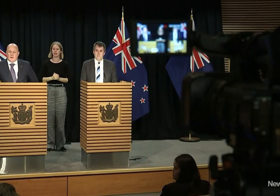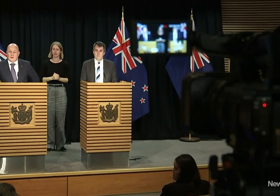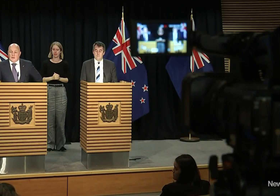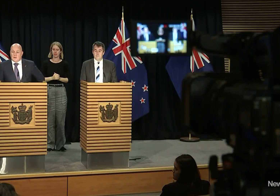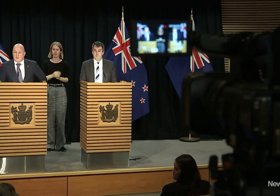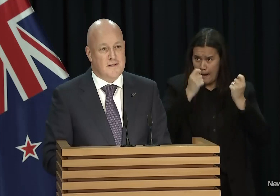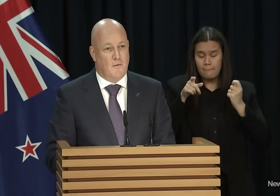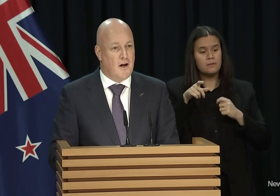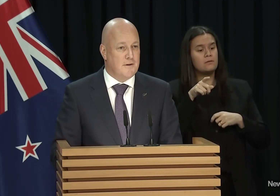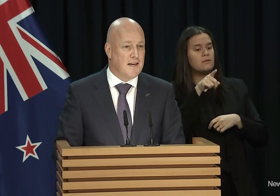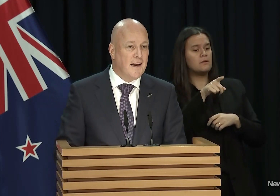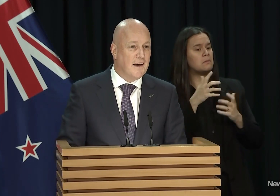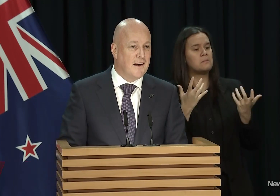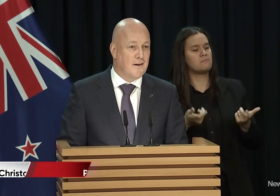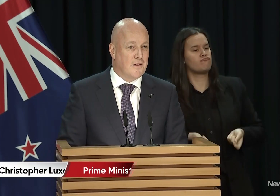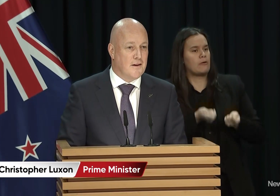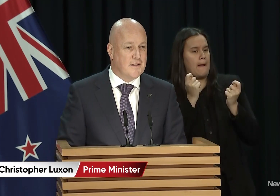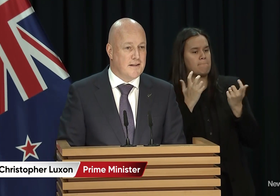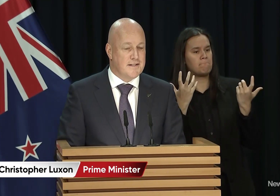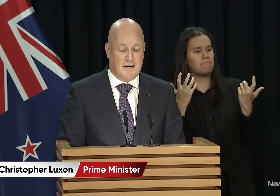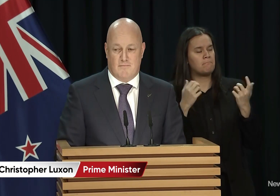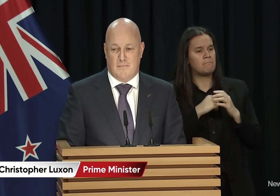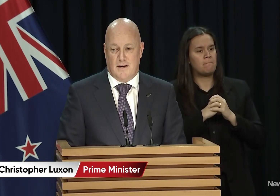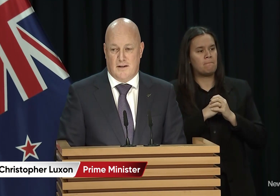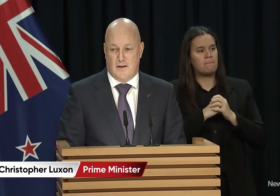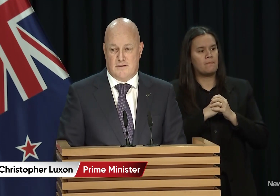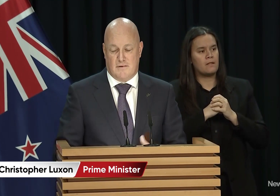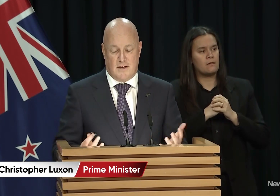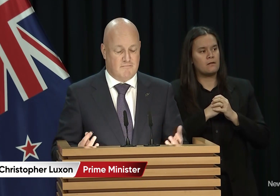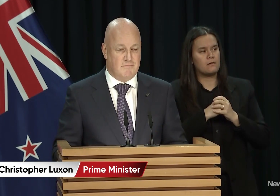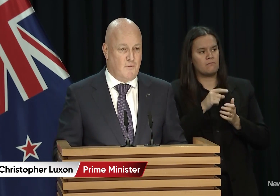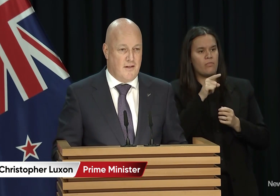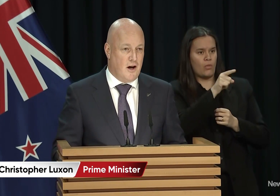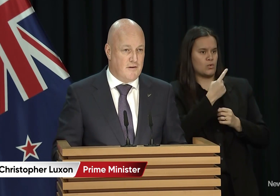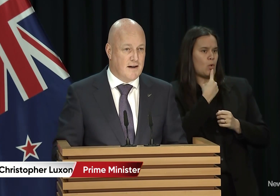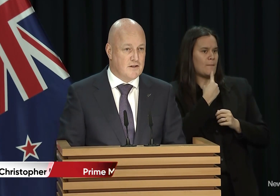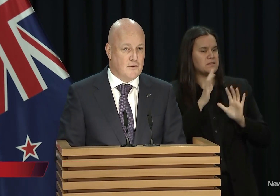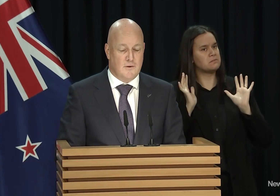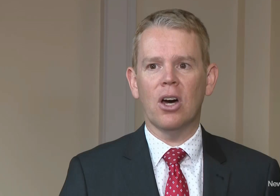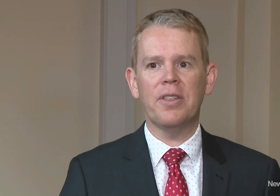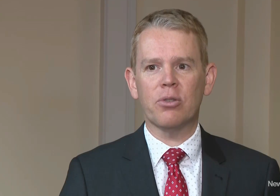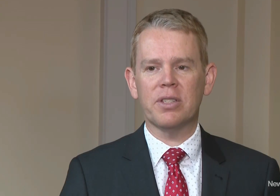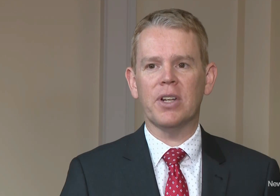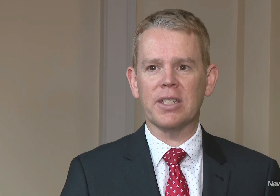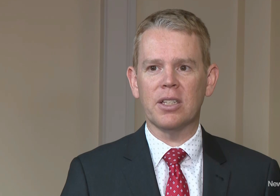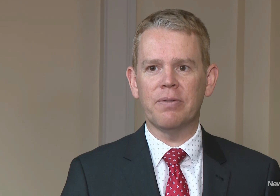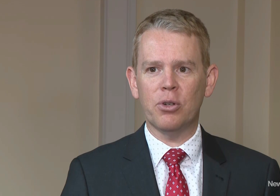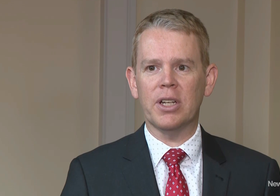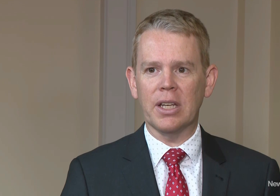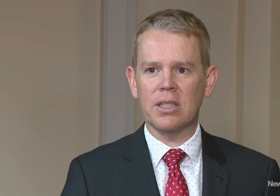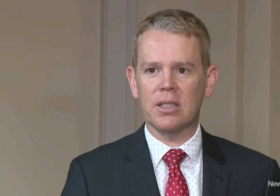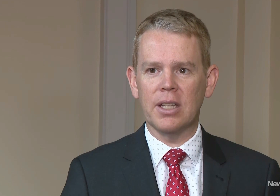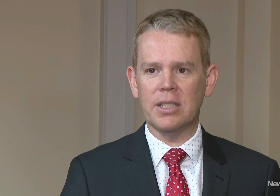on Peters. That's not what I would say. I don't think that is, those aren't the way that I would phrase it at all. I think Christopher Luxon, at the